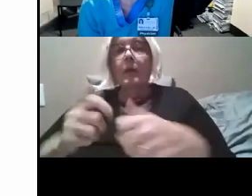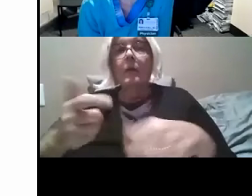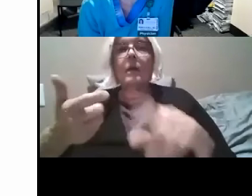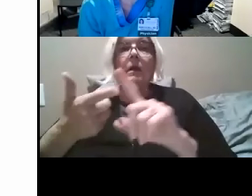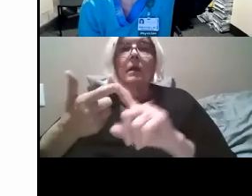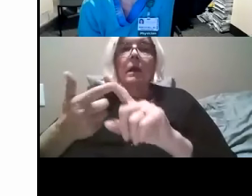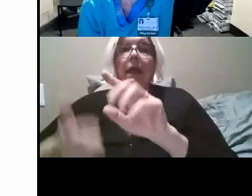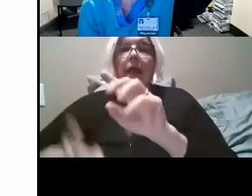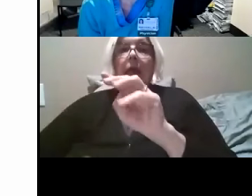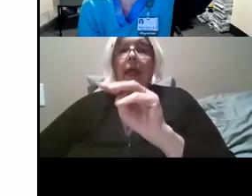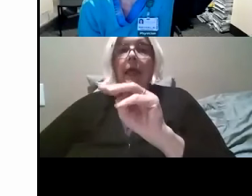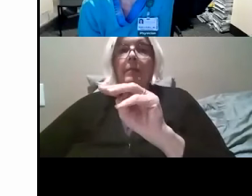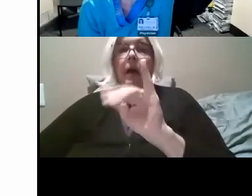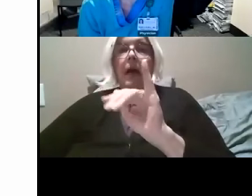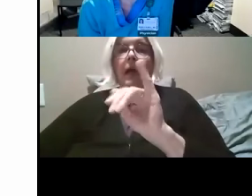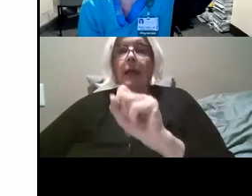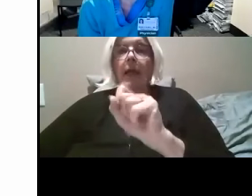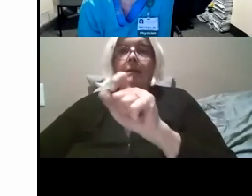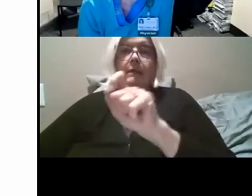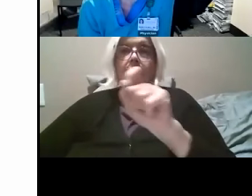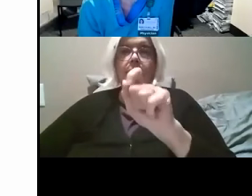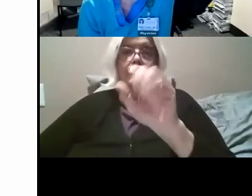MIS-C or MIS-C.